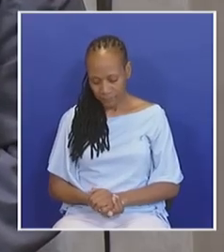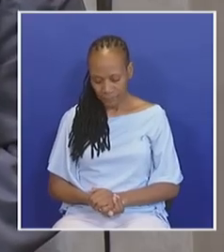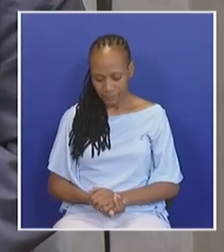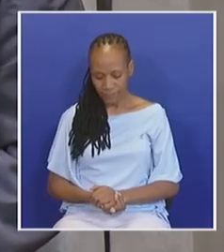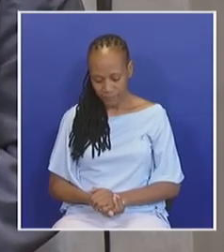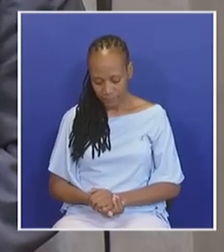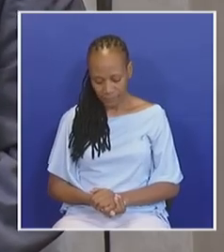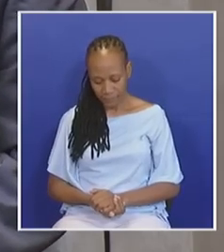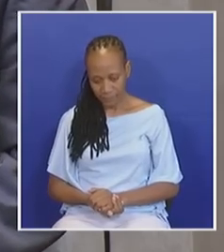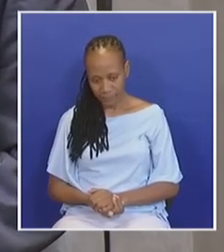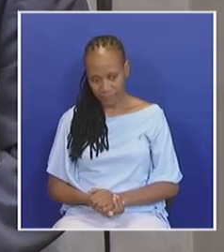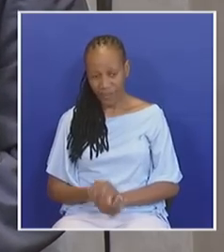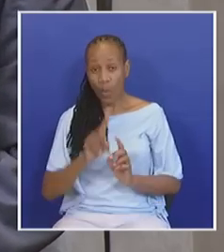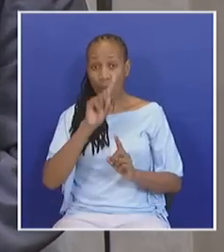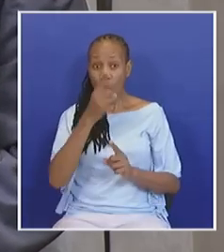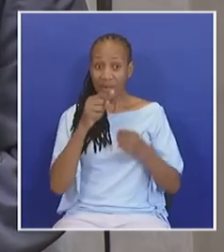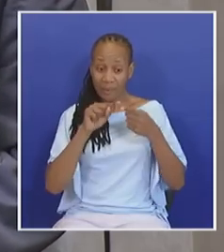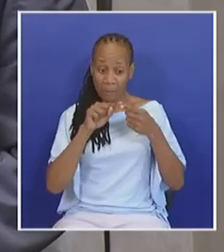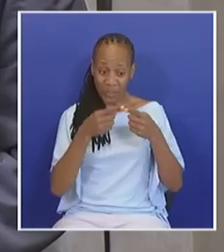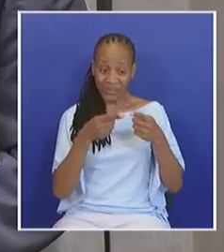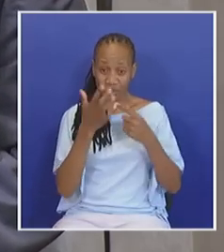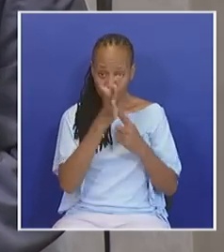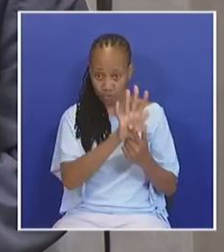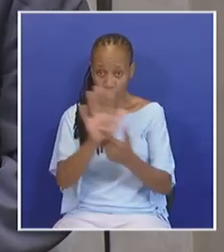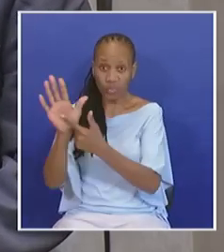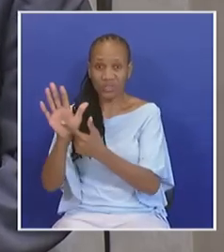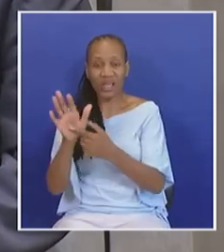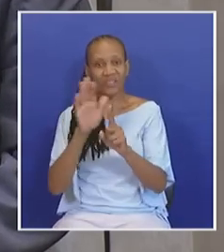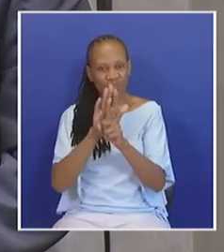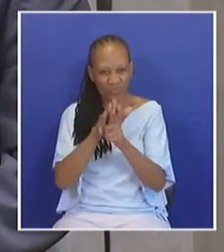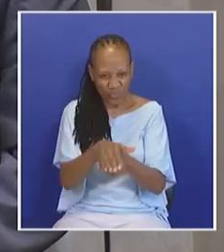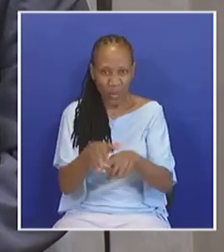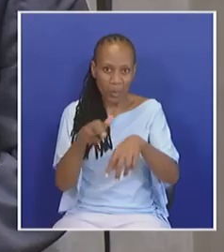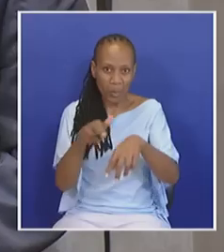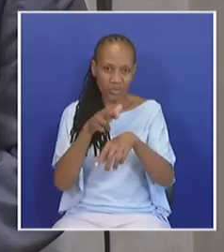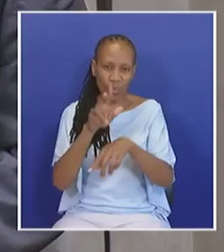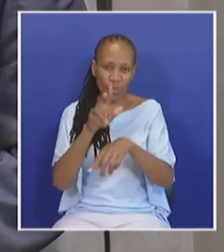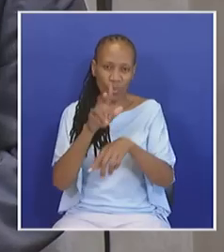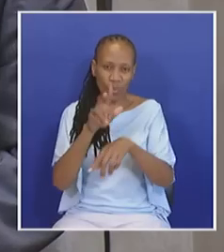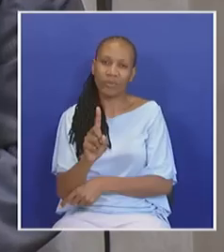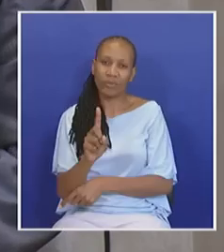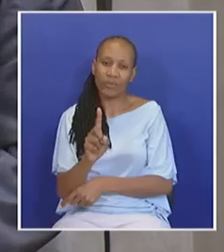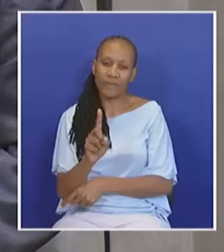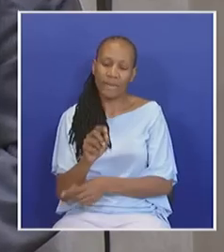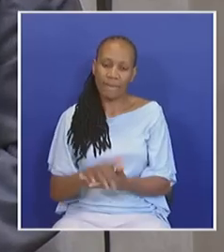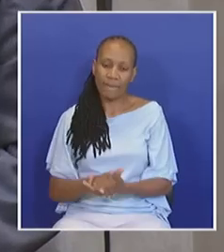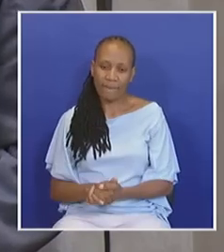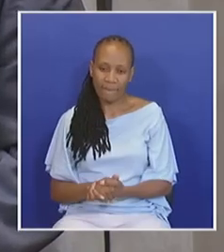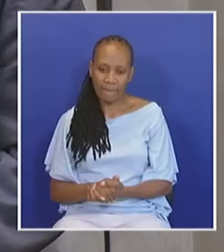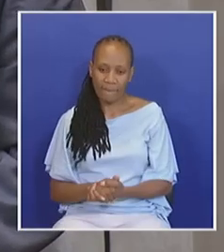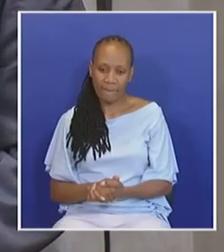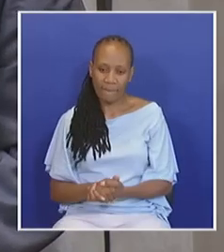dikgetlhologanyo ya ka moka, ki ka mo di